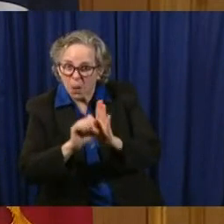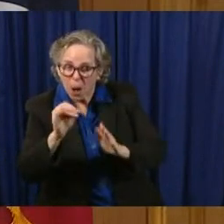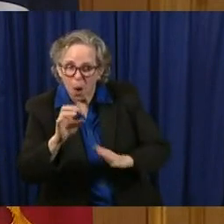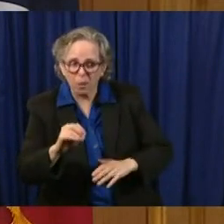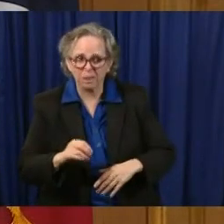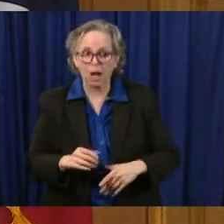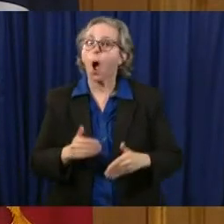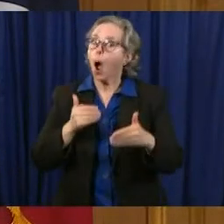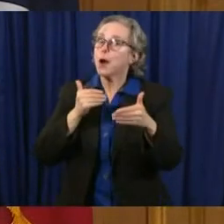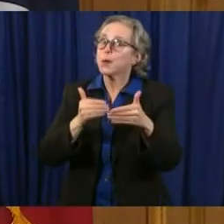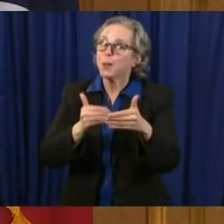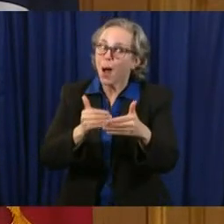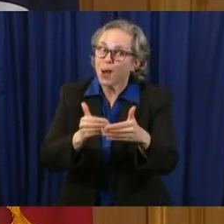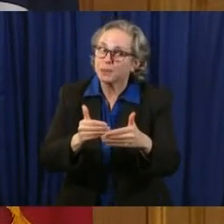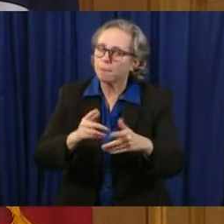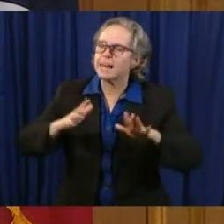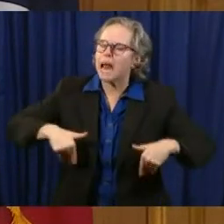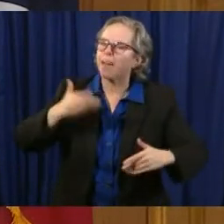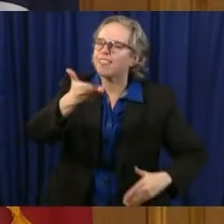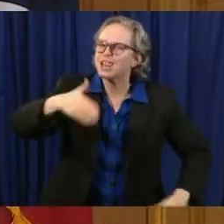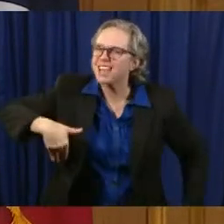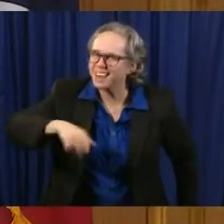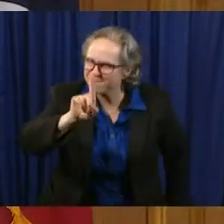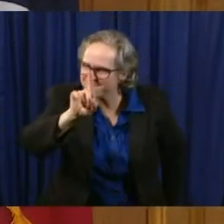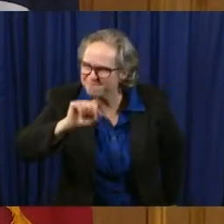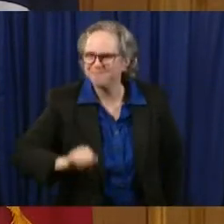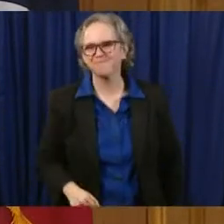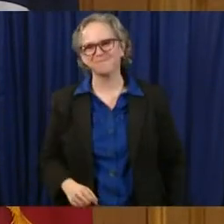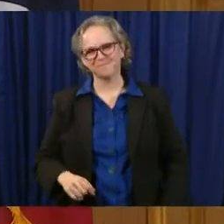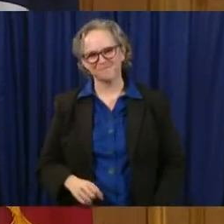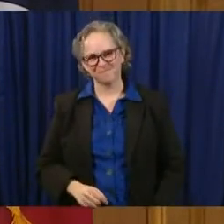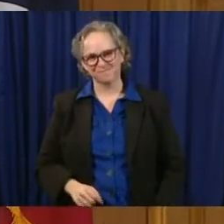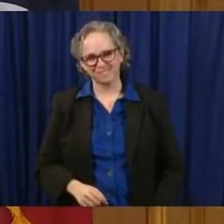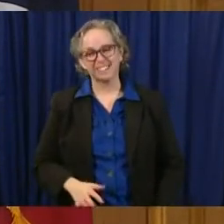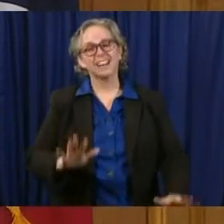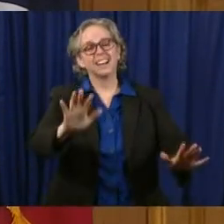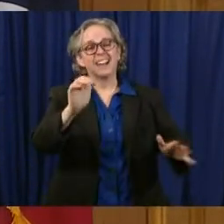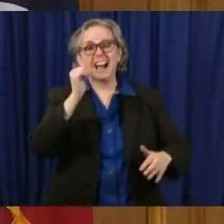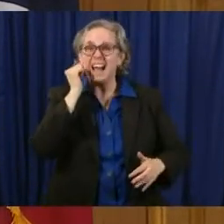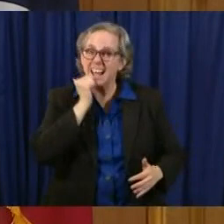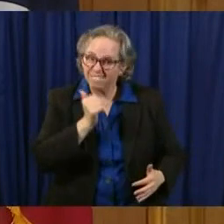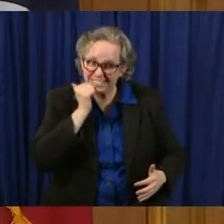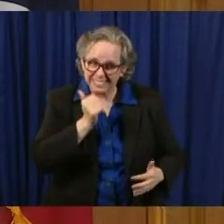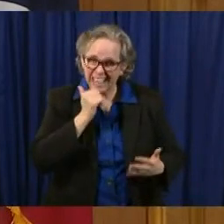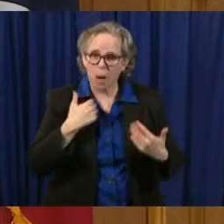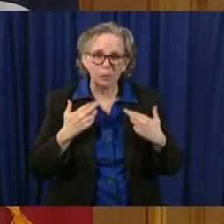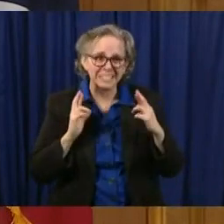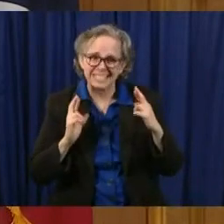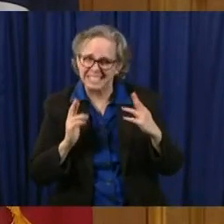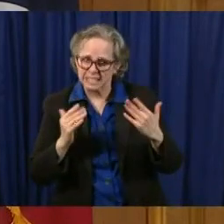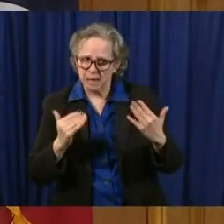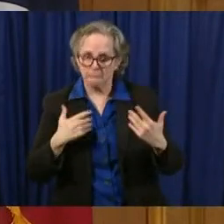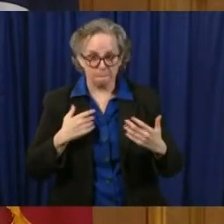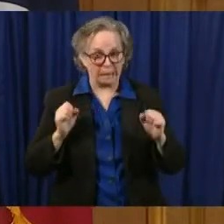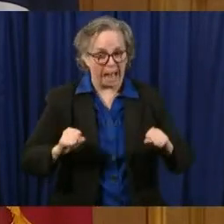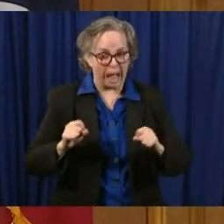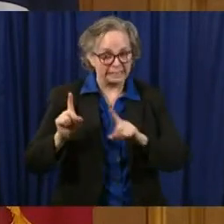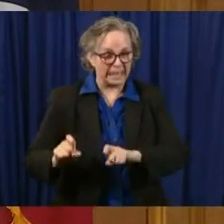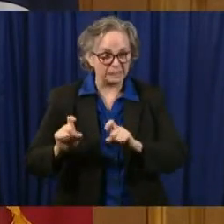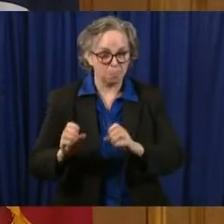there yet. And, every day that goes by, we have more of ability to do testing.